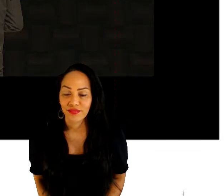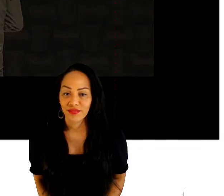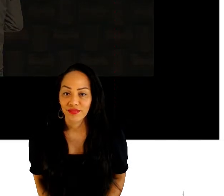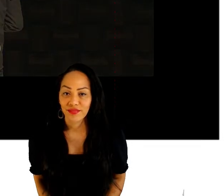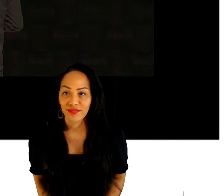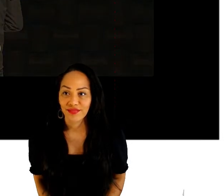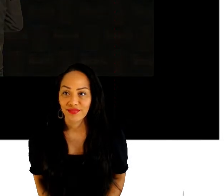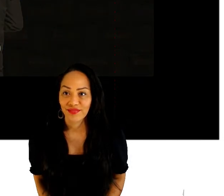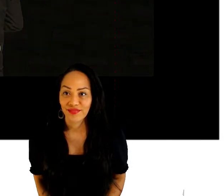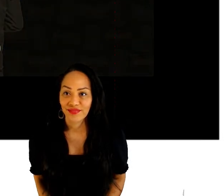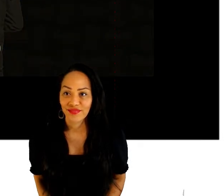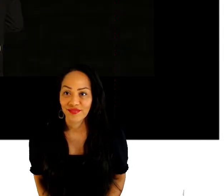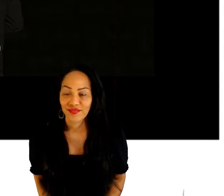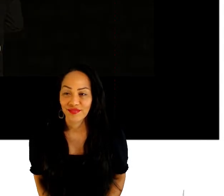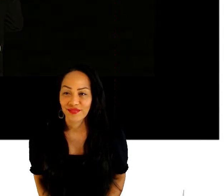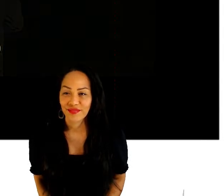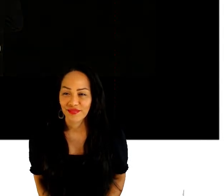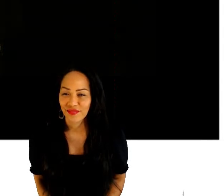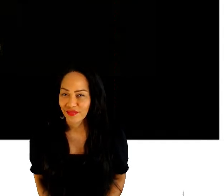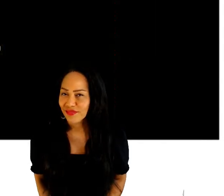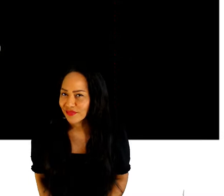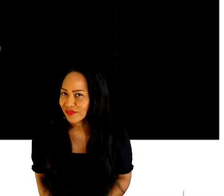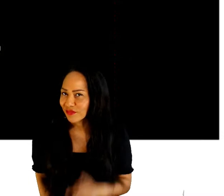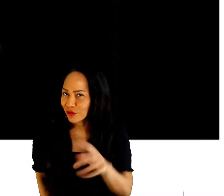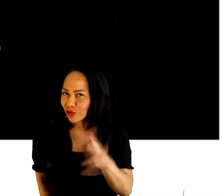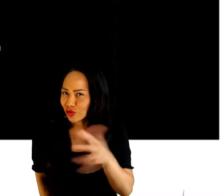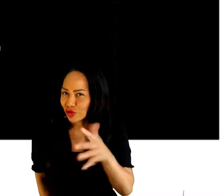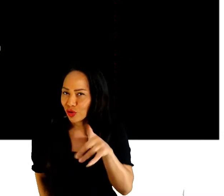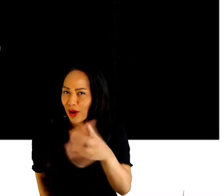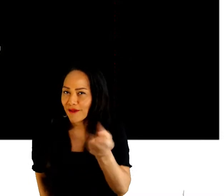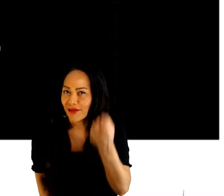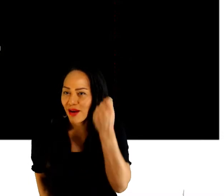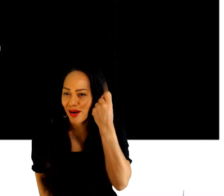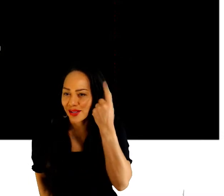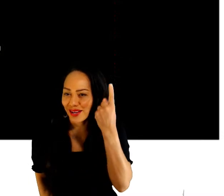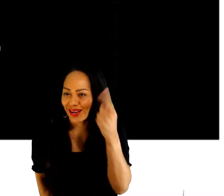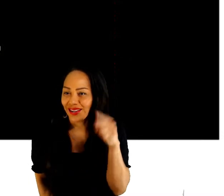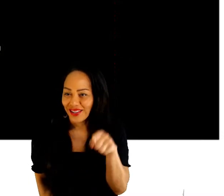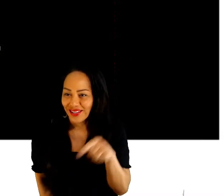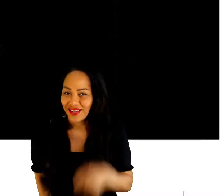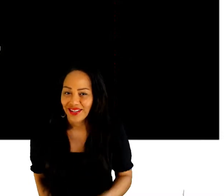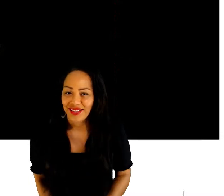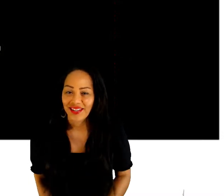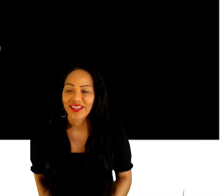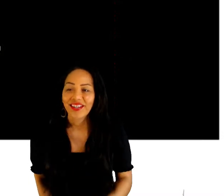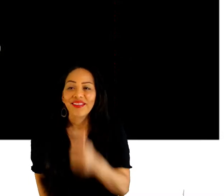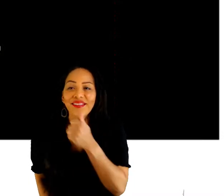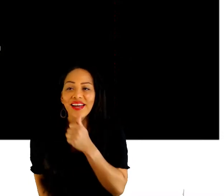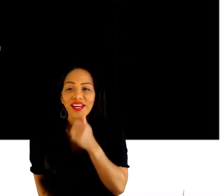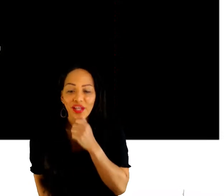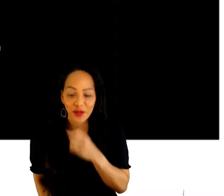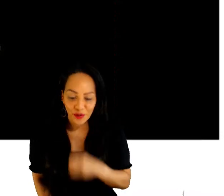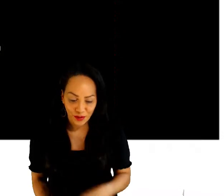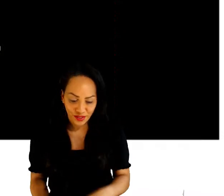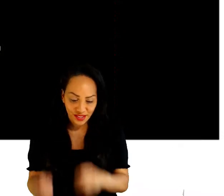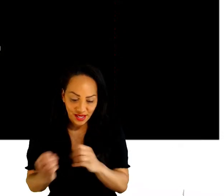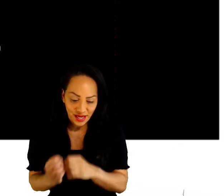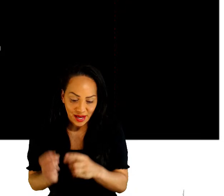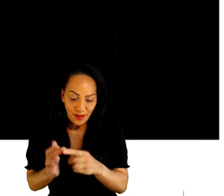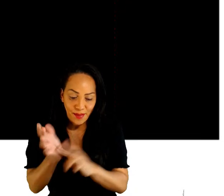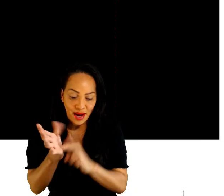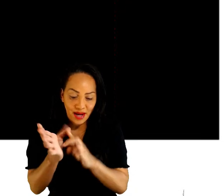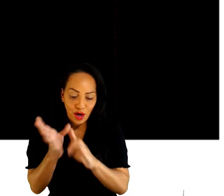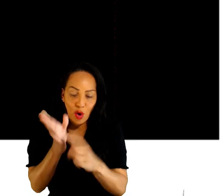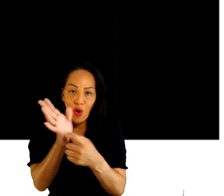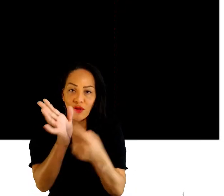So maybe get a little idea of the fact that they use this show, they use binaural audio in this show. This is the microphone that he uses for anybody